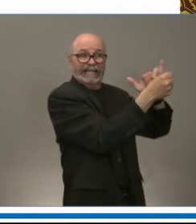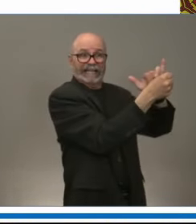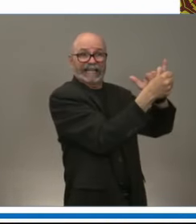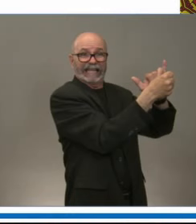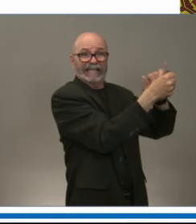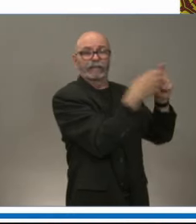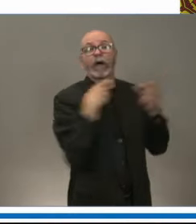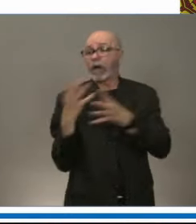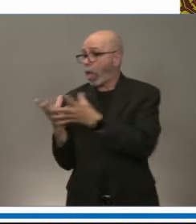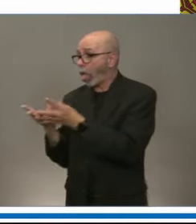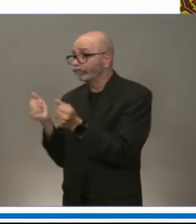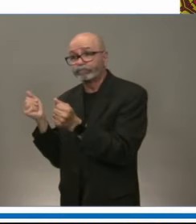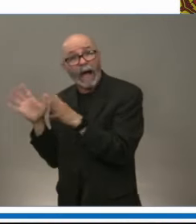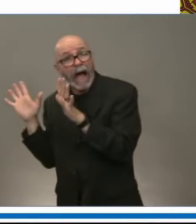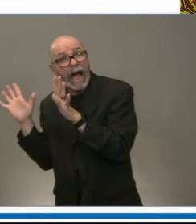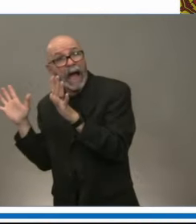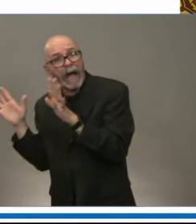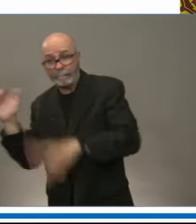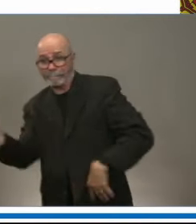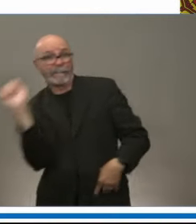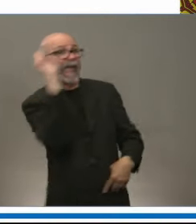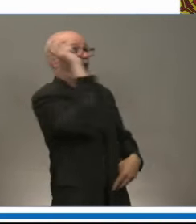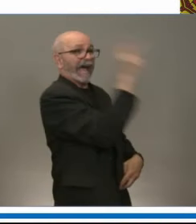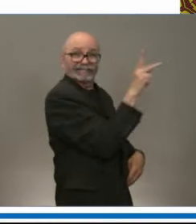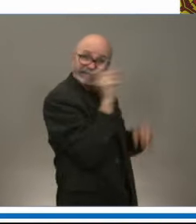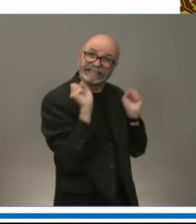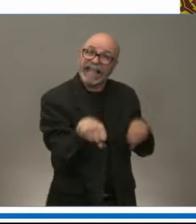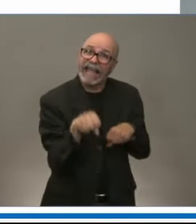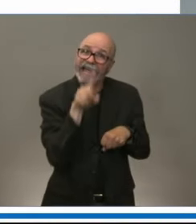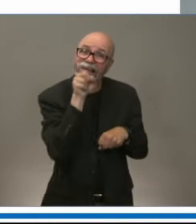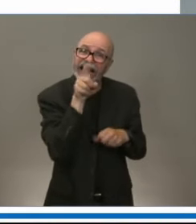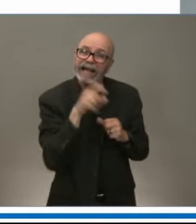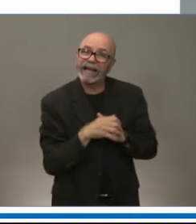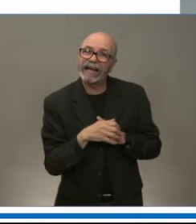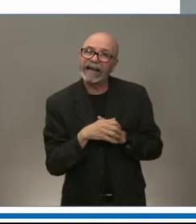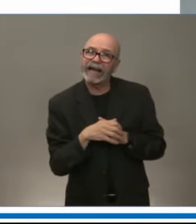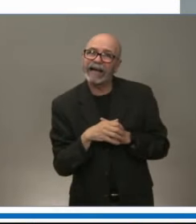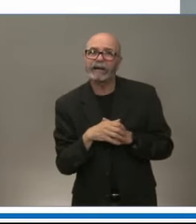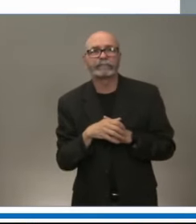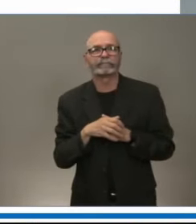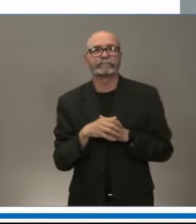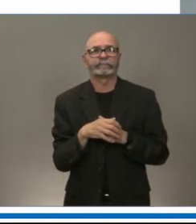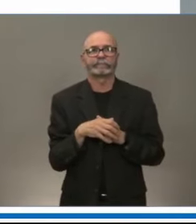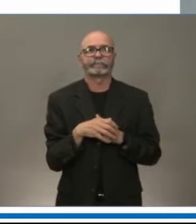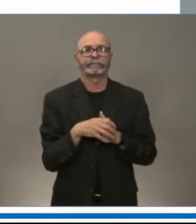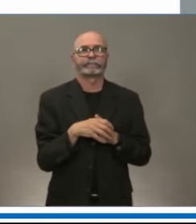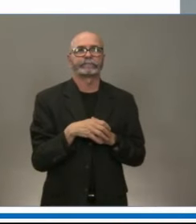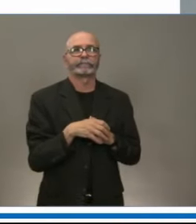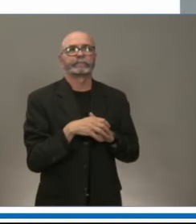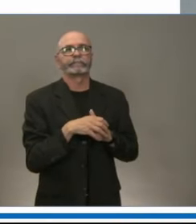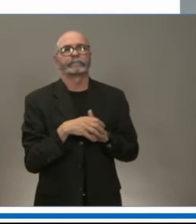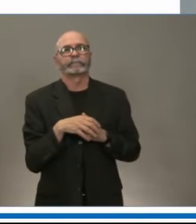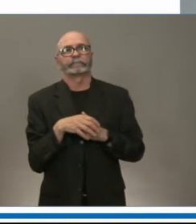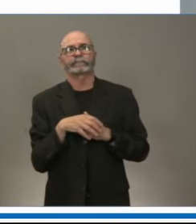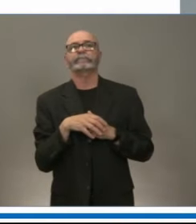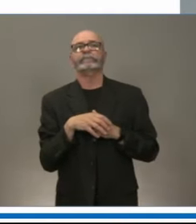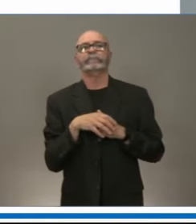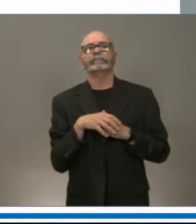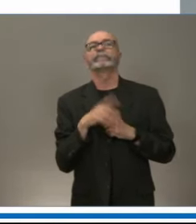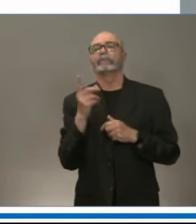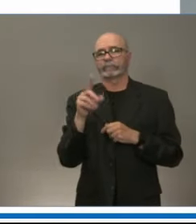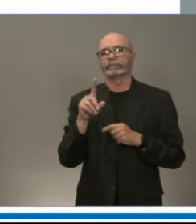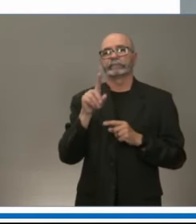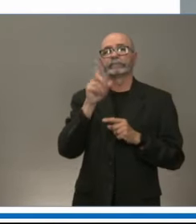comes? So I think, Jean, that the family has to look at that. I mean, people are in long-term